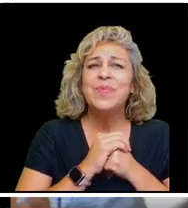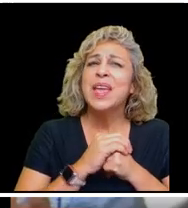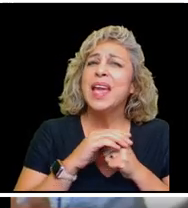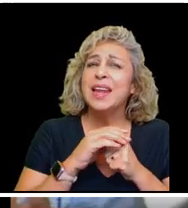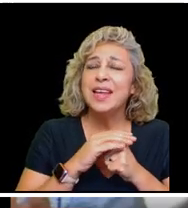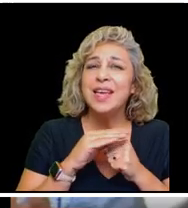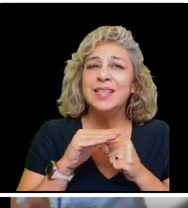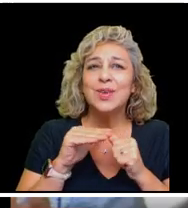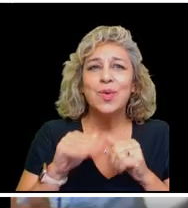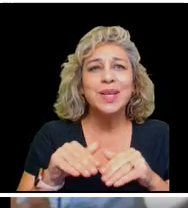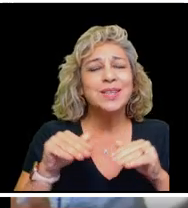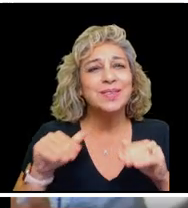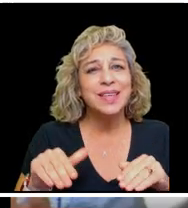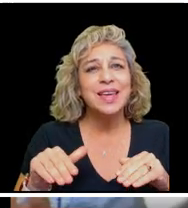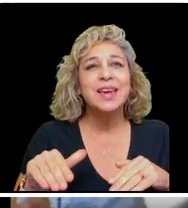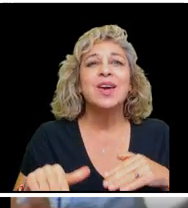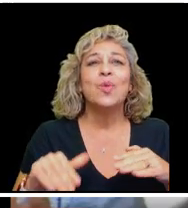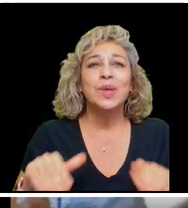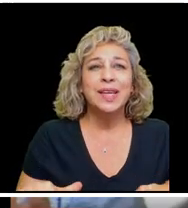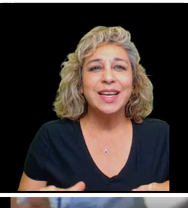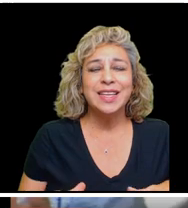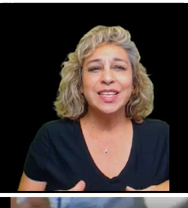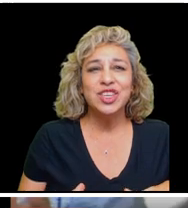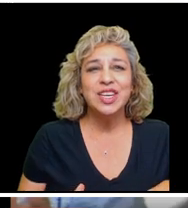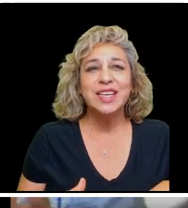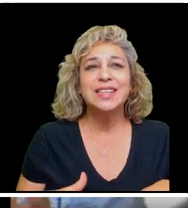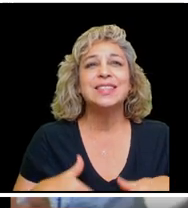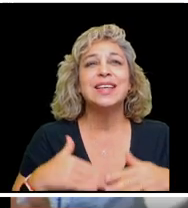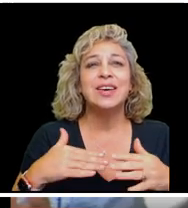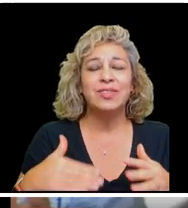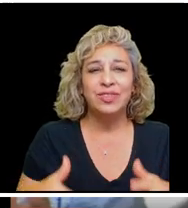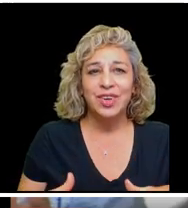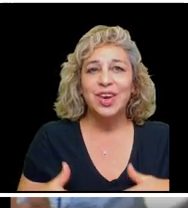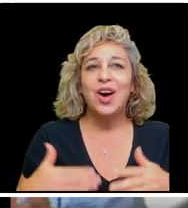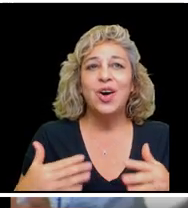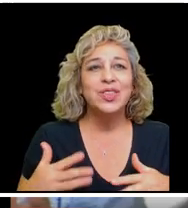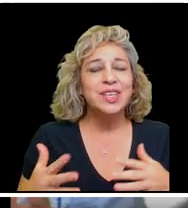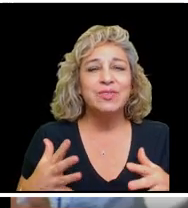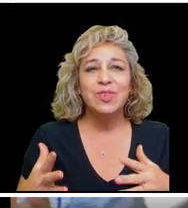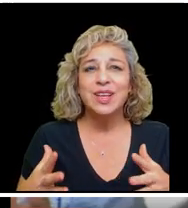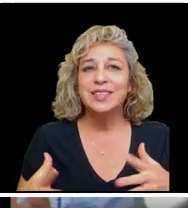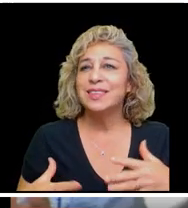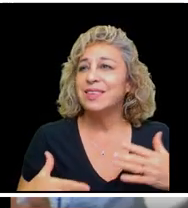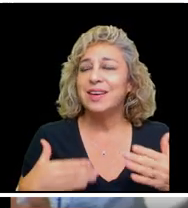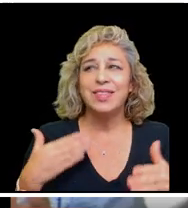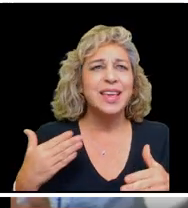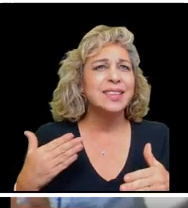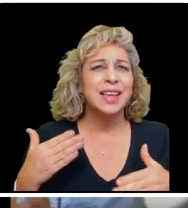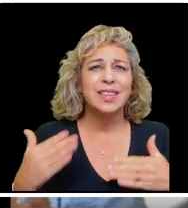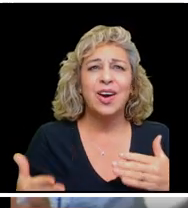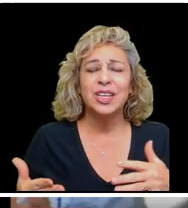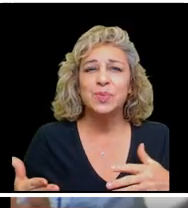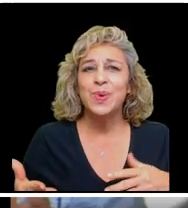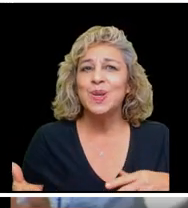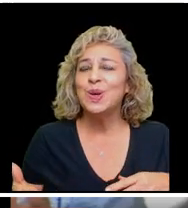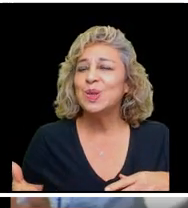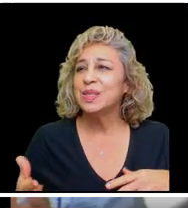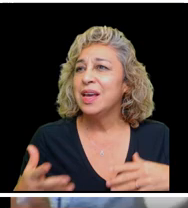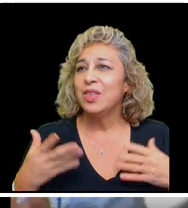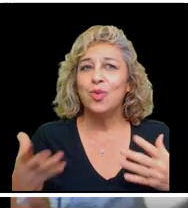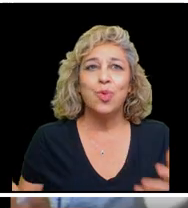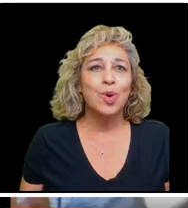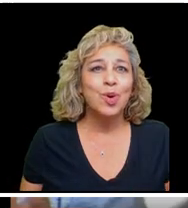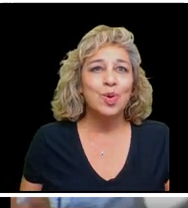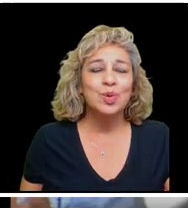fit in and he's going to see what the condition is of all the different things like the hospitals